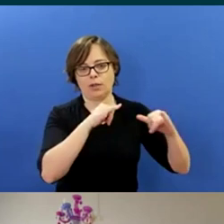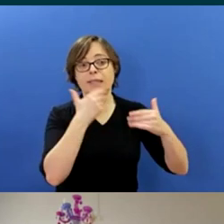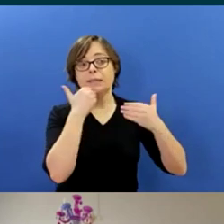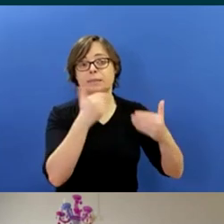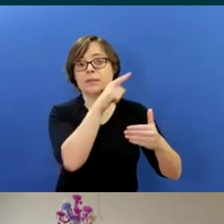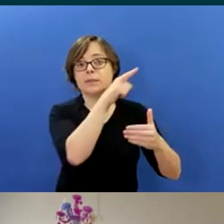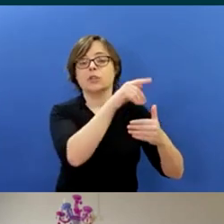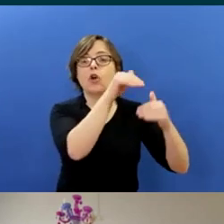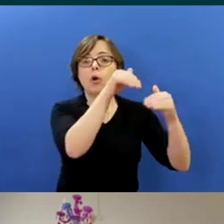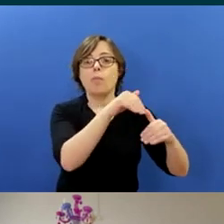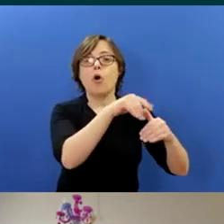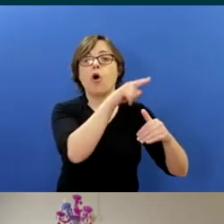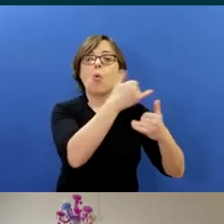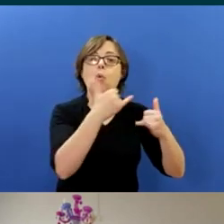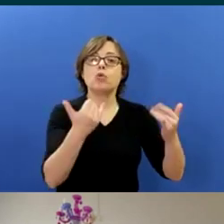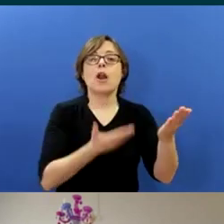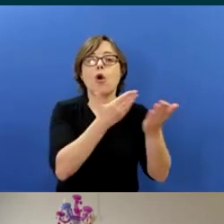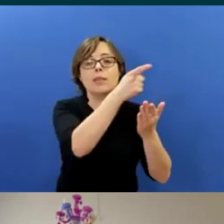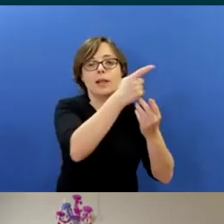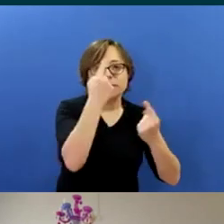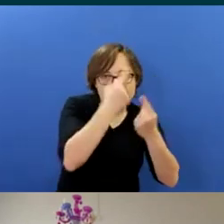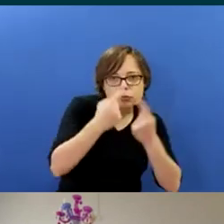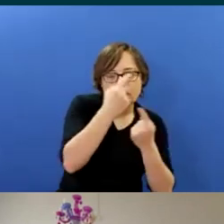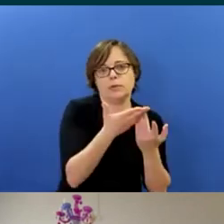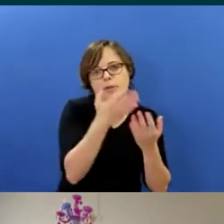This is prepared during the preparing phase.